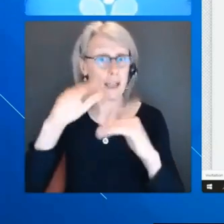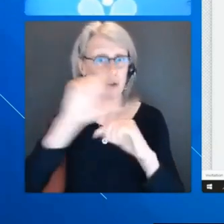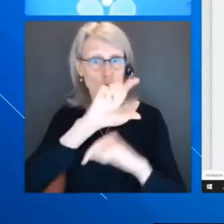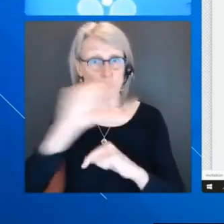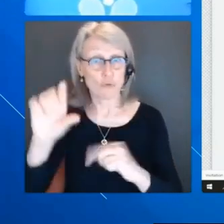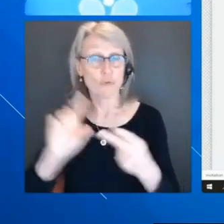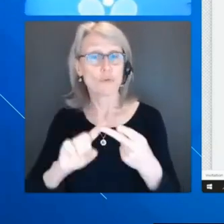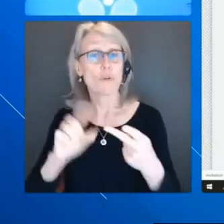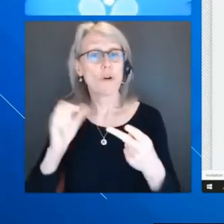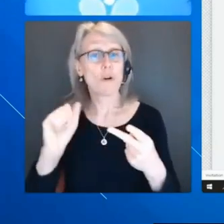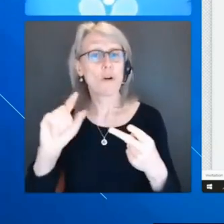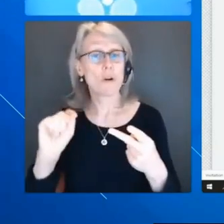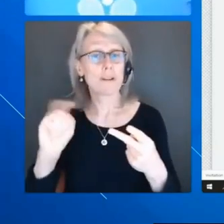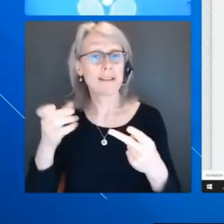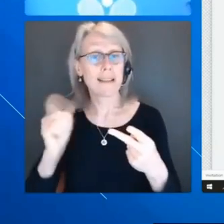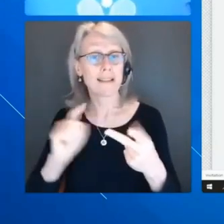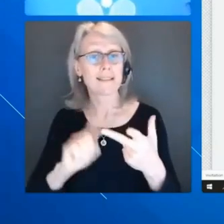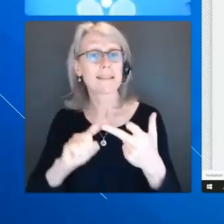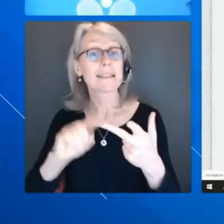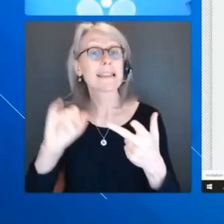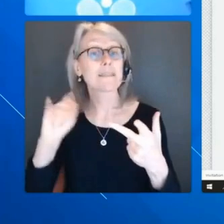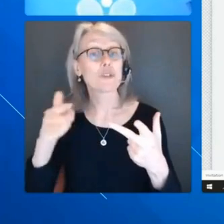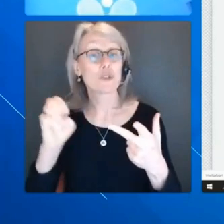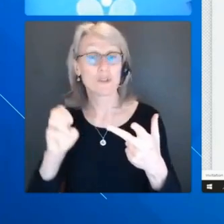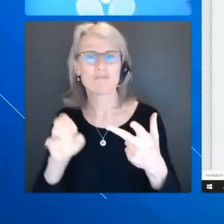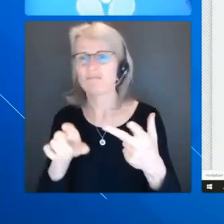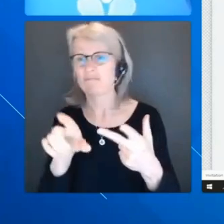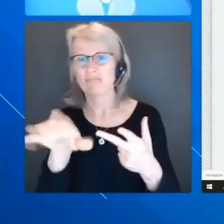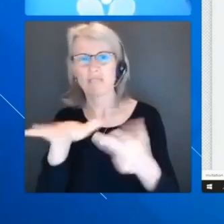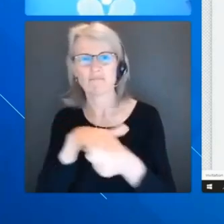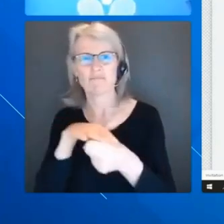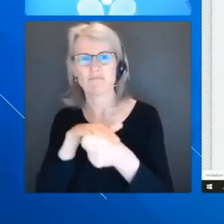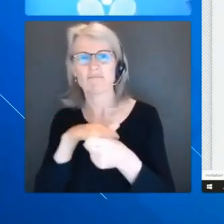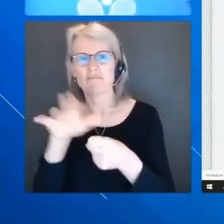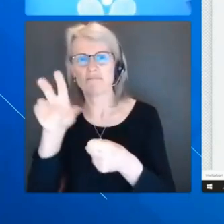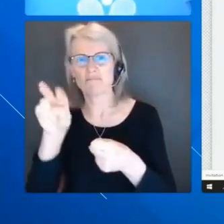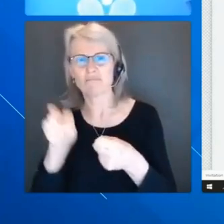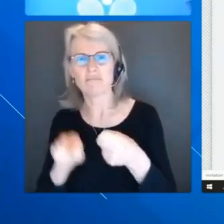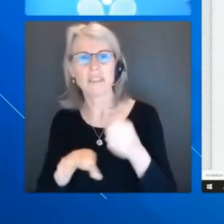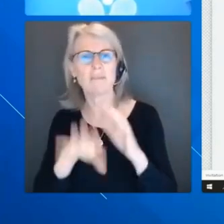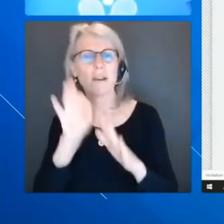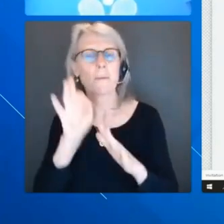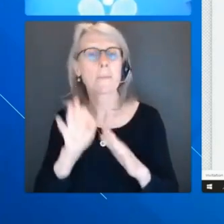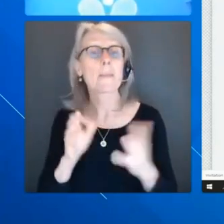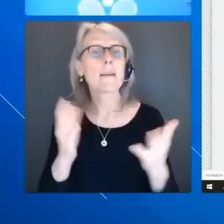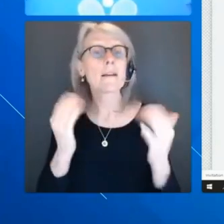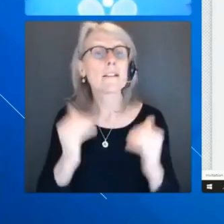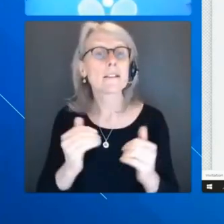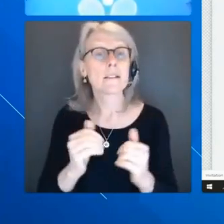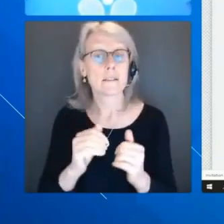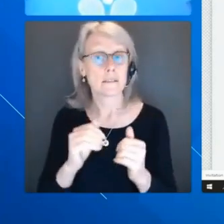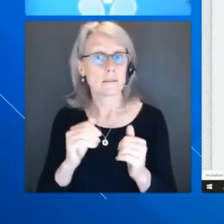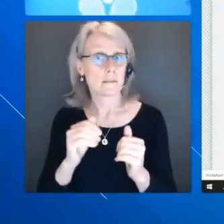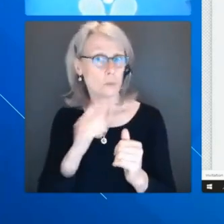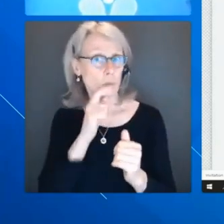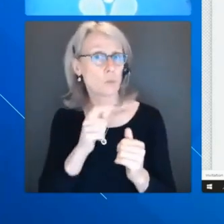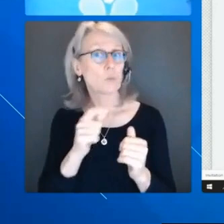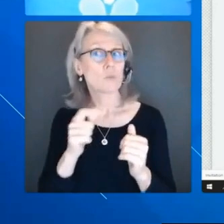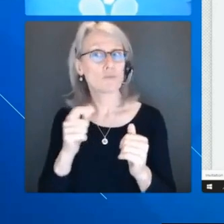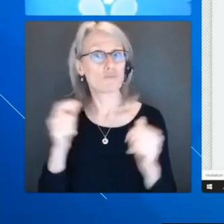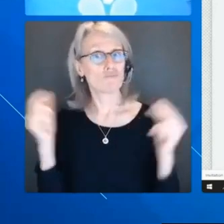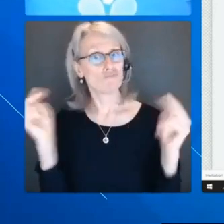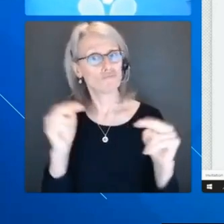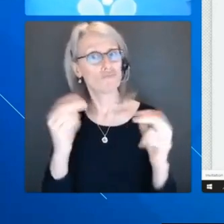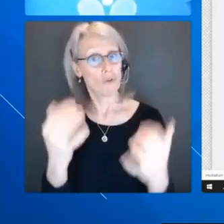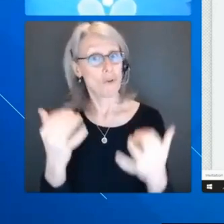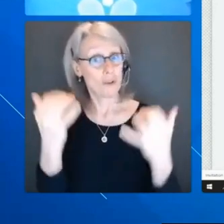text can still be found in this section. What I'm now going to go through and do is let you see the overall attendee experience. And